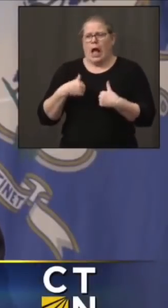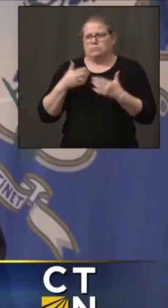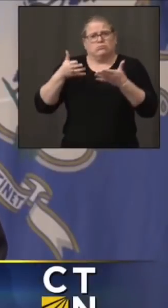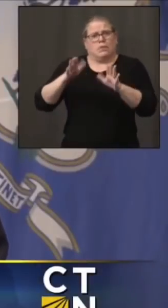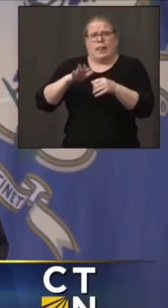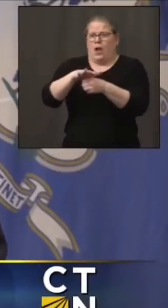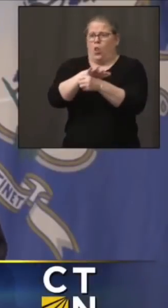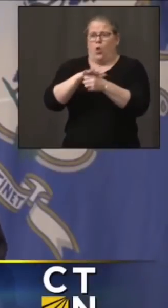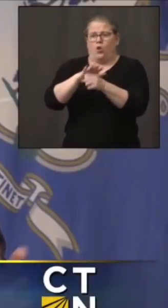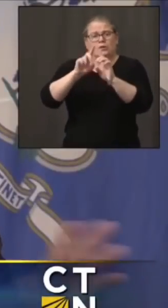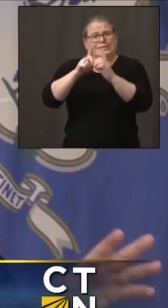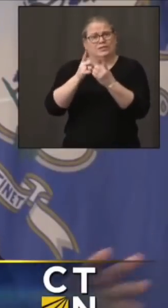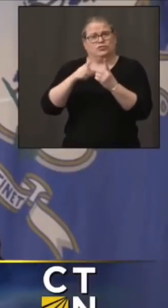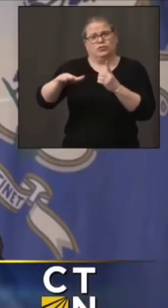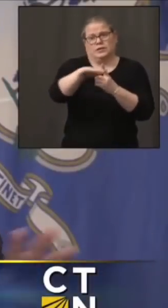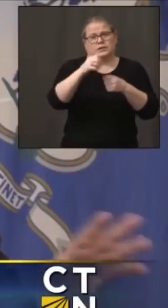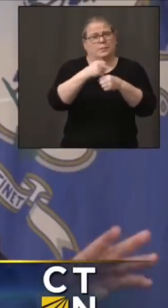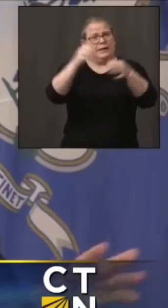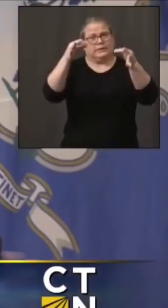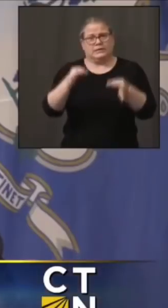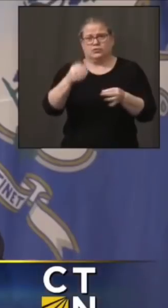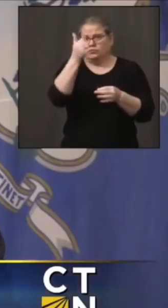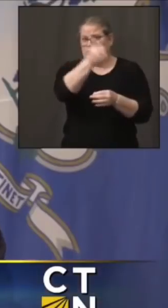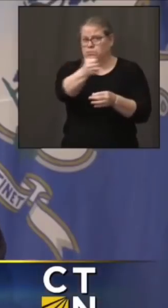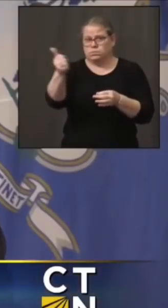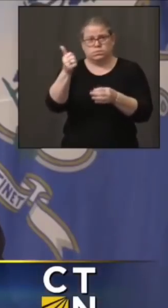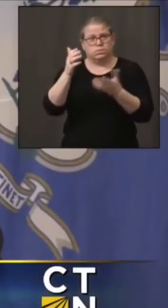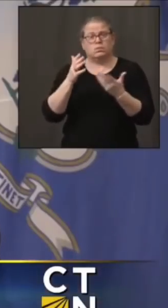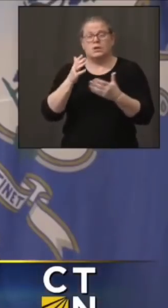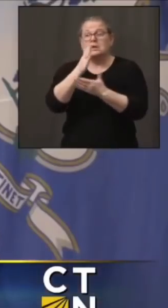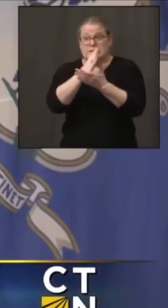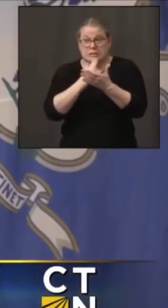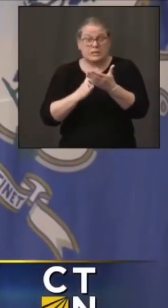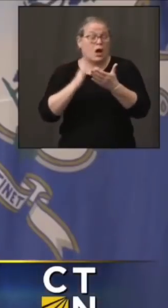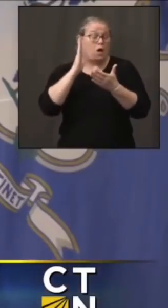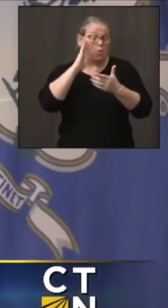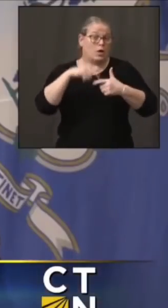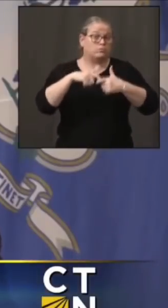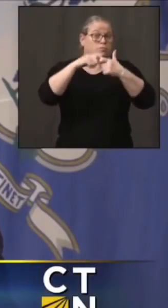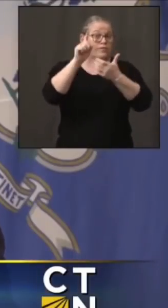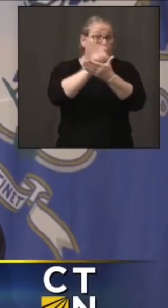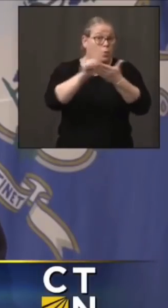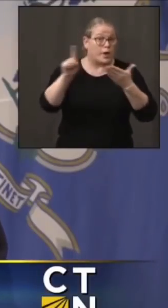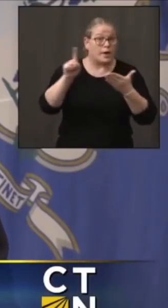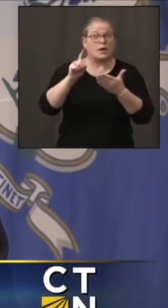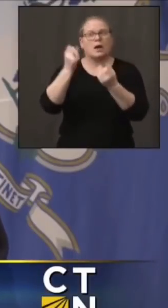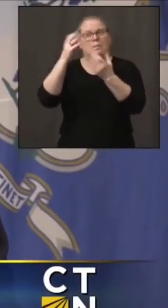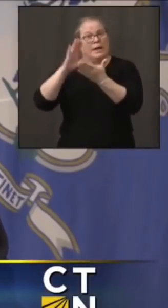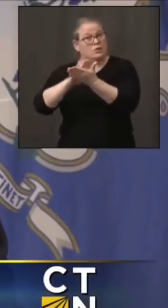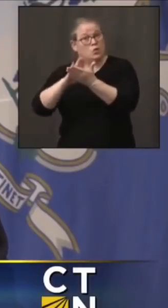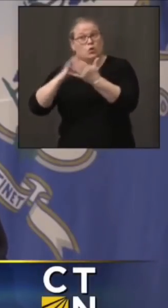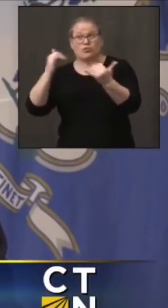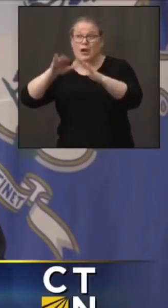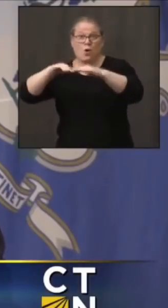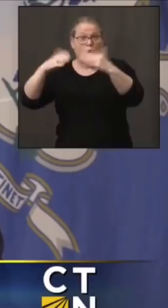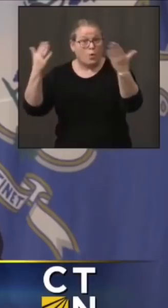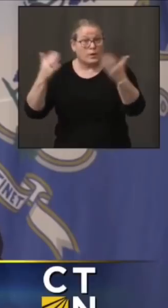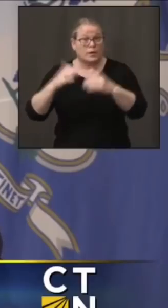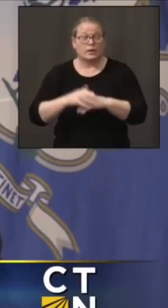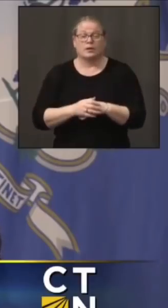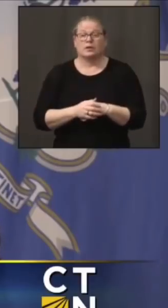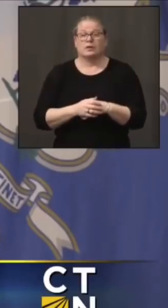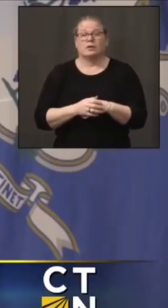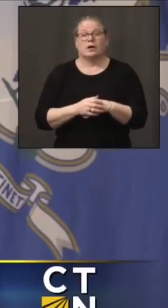think some maybe are going to pause for a week. I think a lot others are opening up right now. You saw